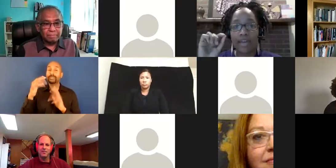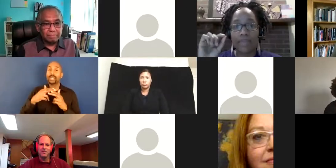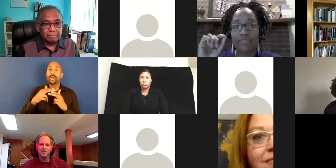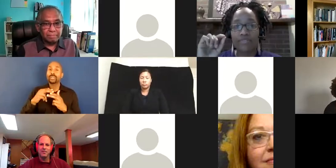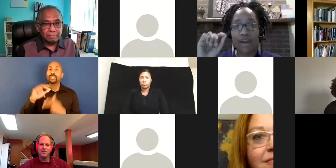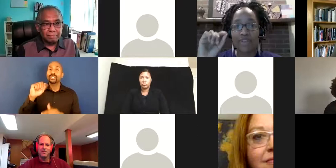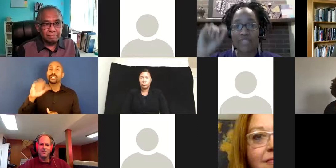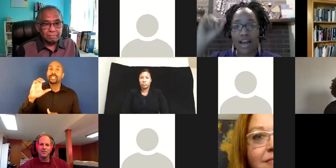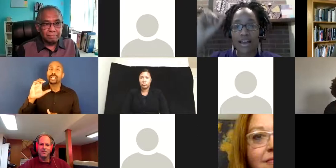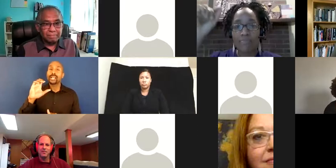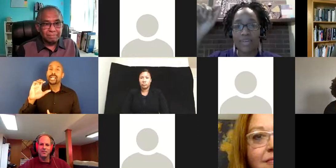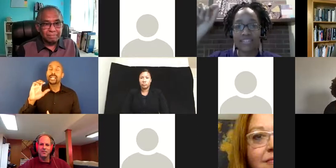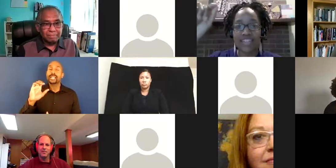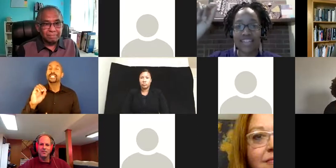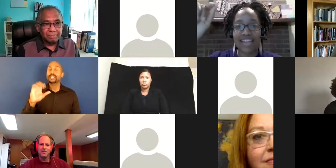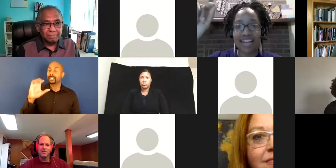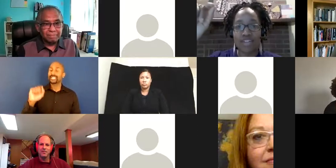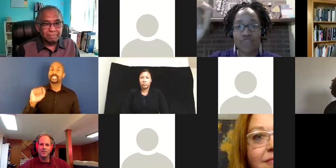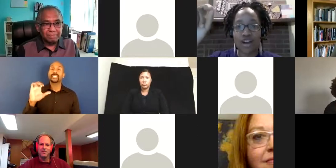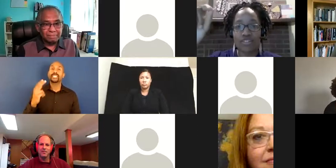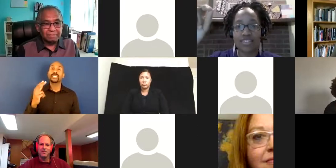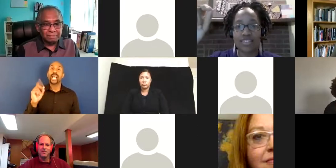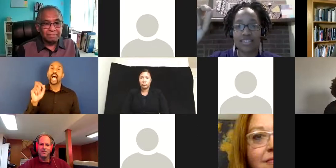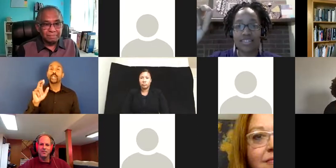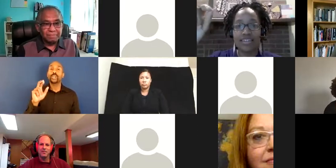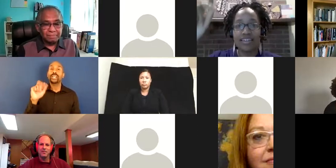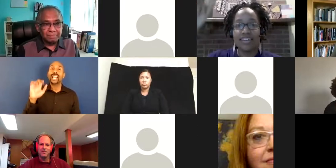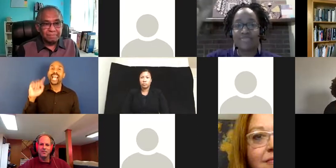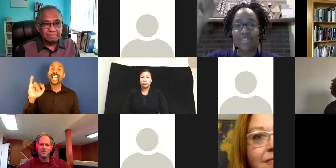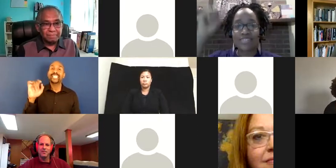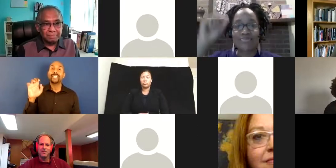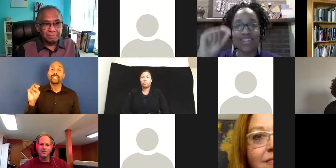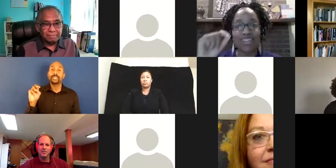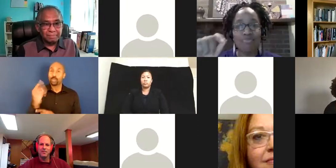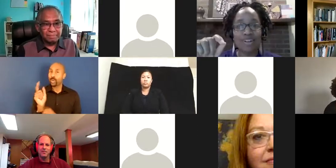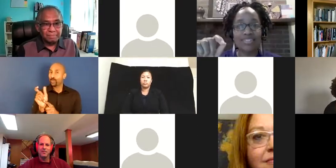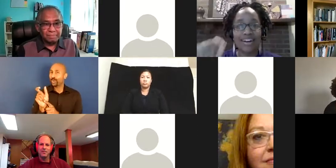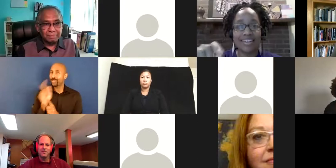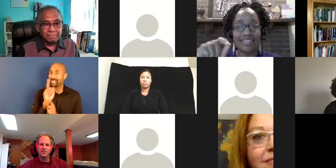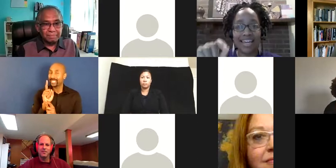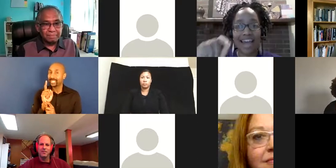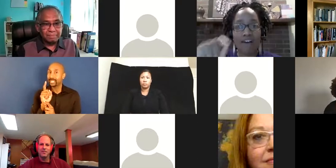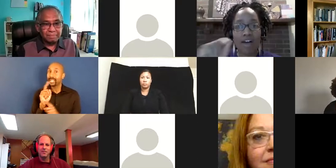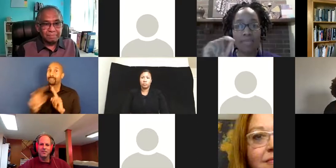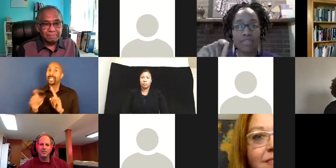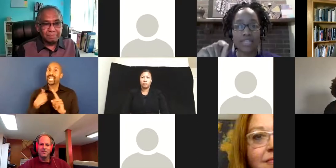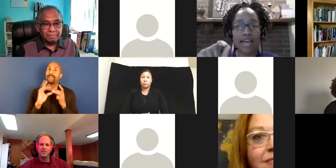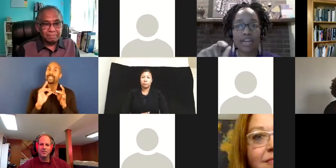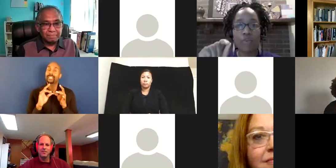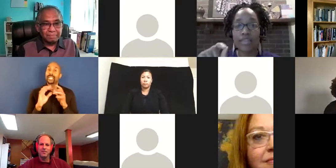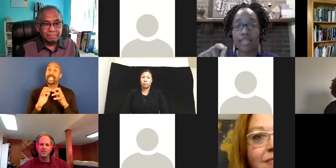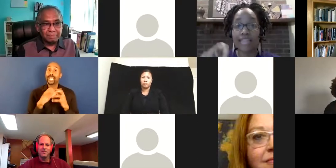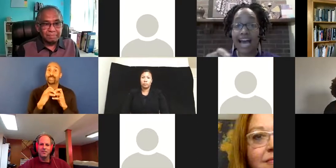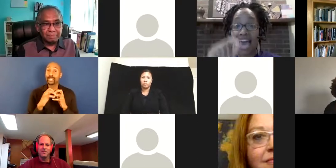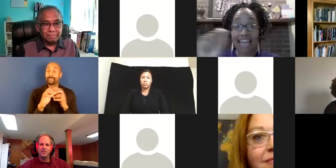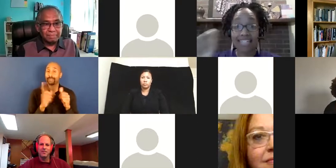And I make, part of the reason why I put intersectionality first is because it's really important to understand how I'm using that in a way